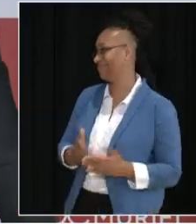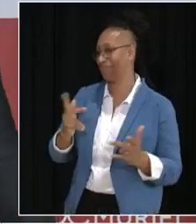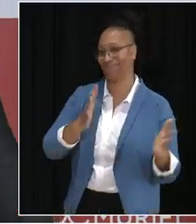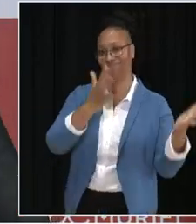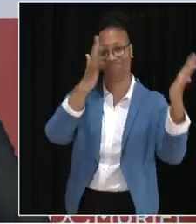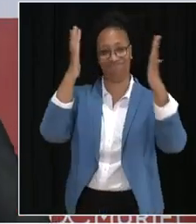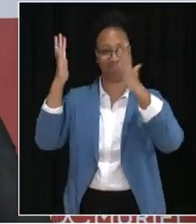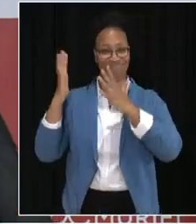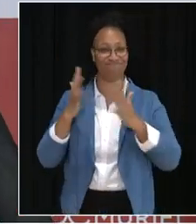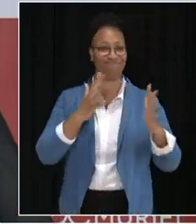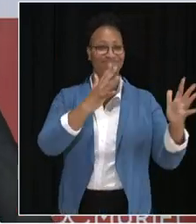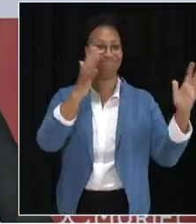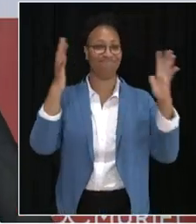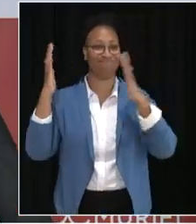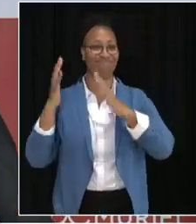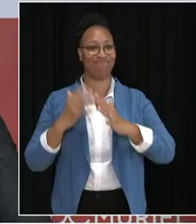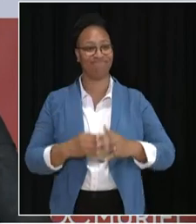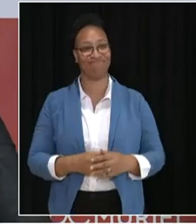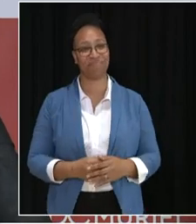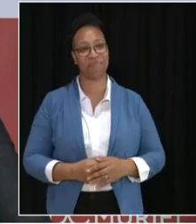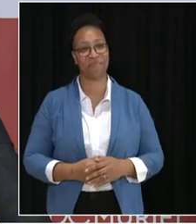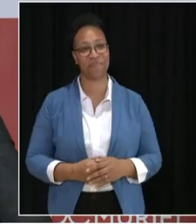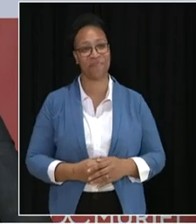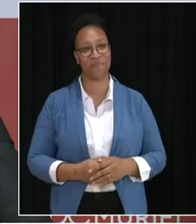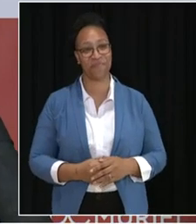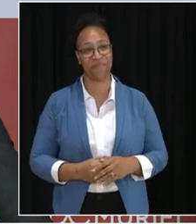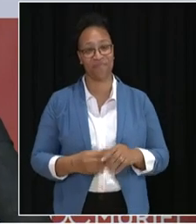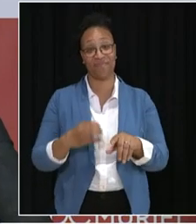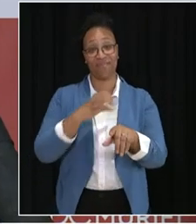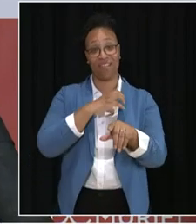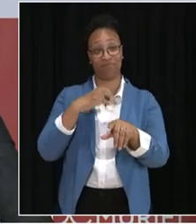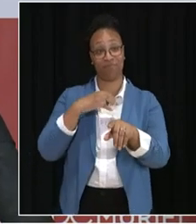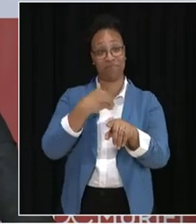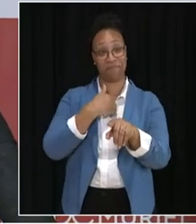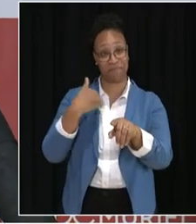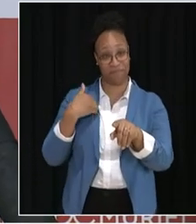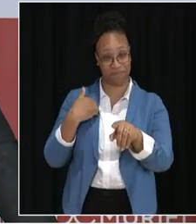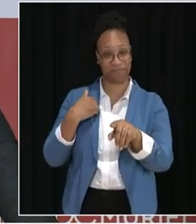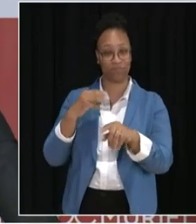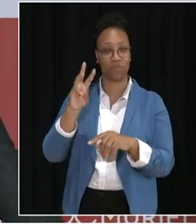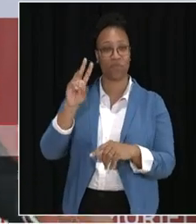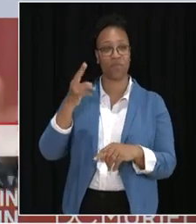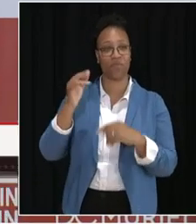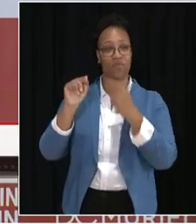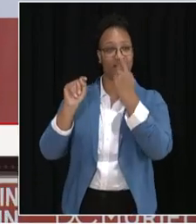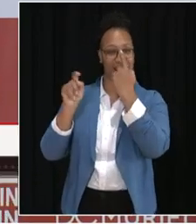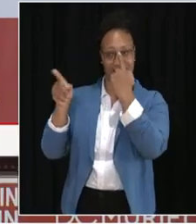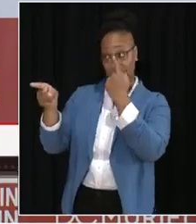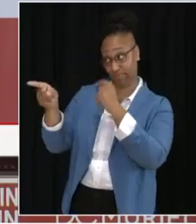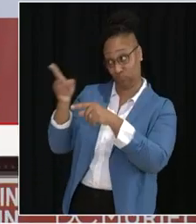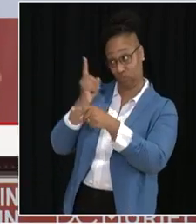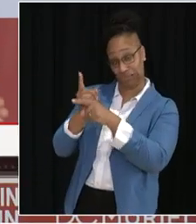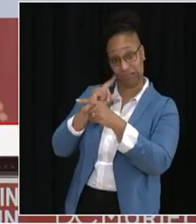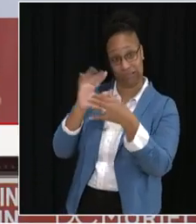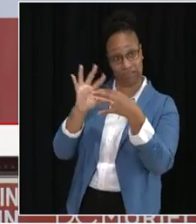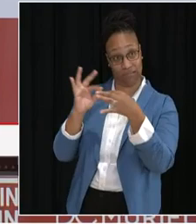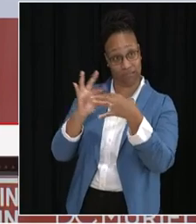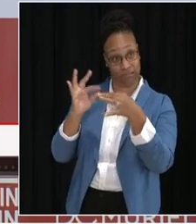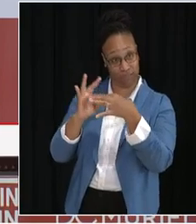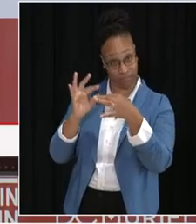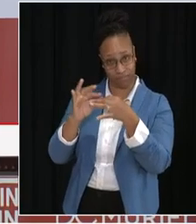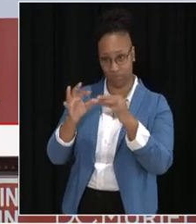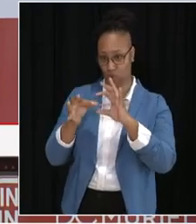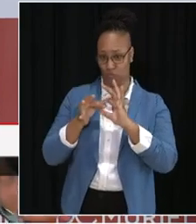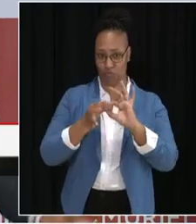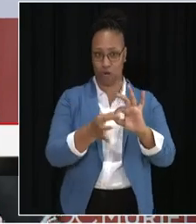And Councilmember Trayon White, you're absolutely right. There's certainly a symbiotic relationship between schools and community.